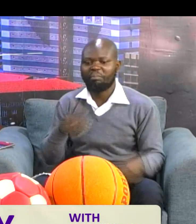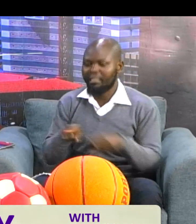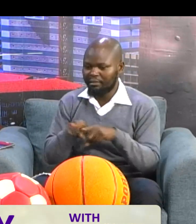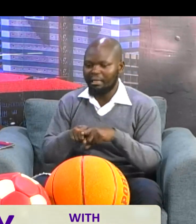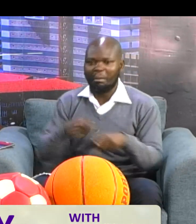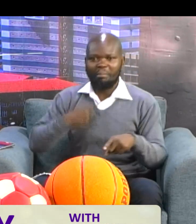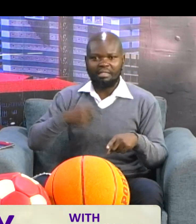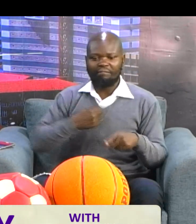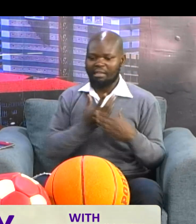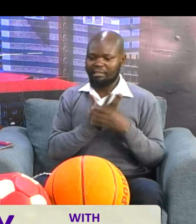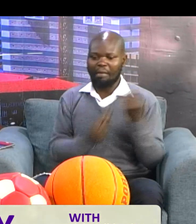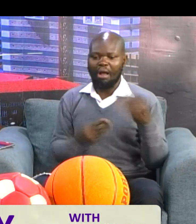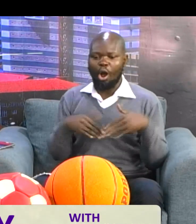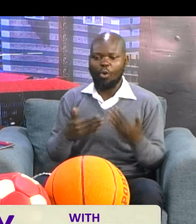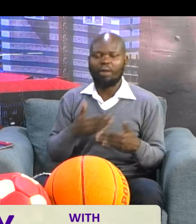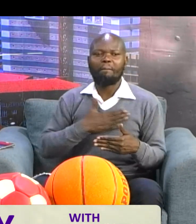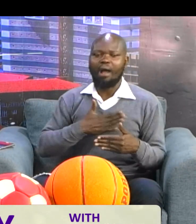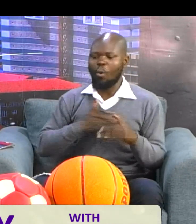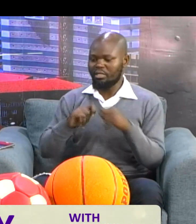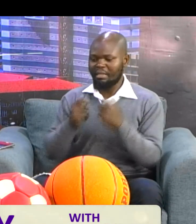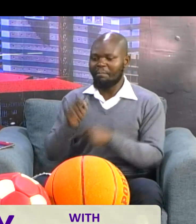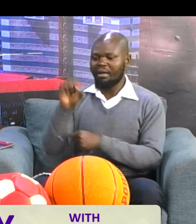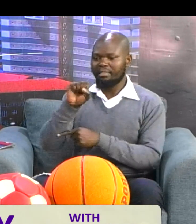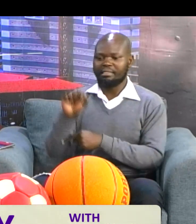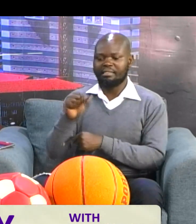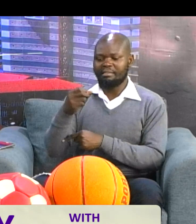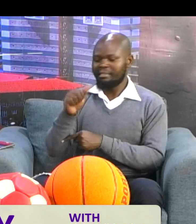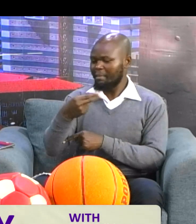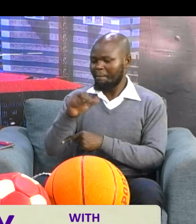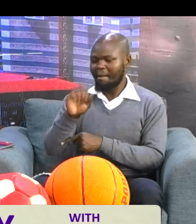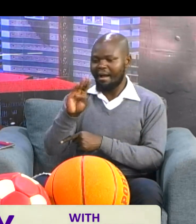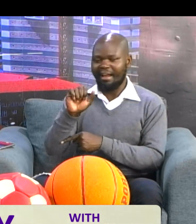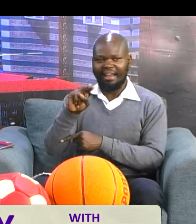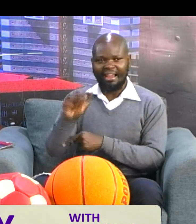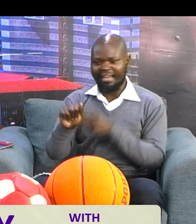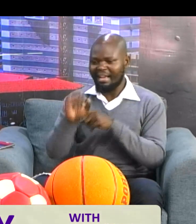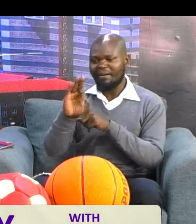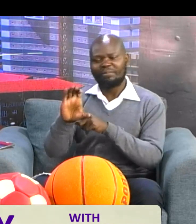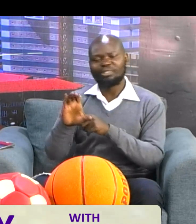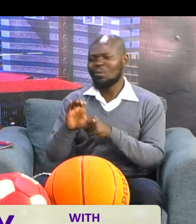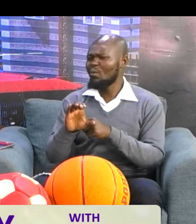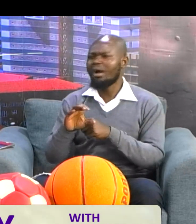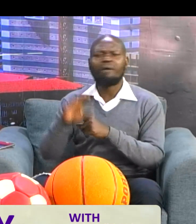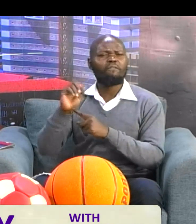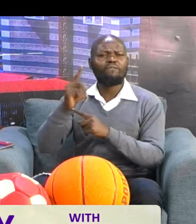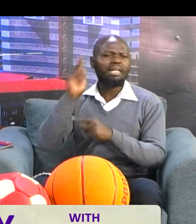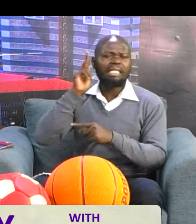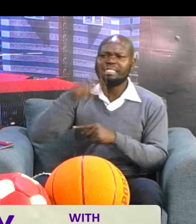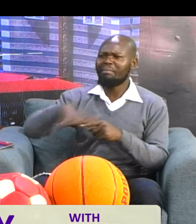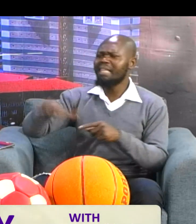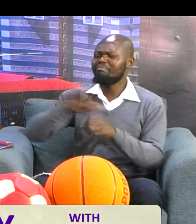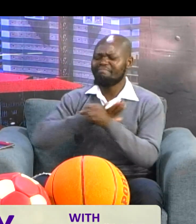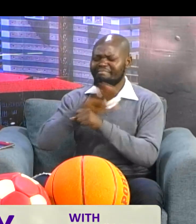Thank you so much, Pedro, for that. Yeah. I also feel very disappointed because of Shabana FC,